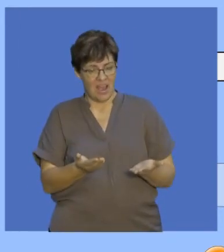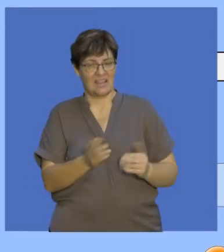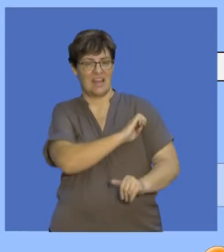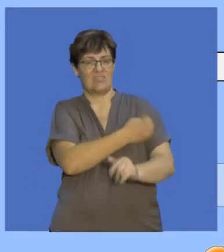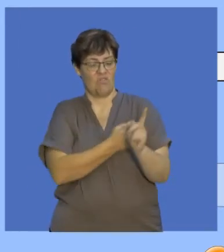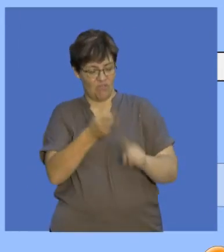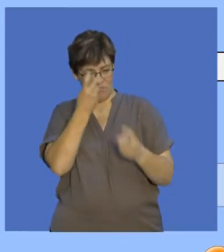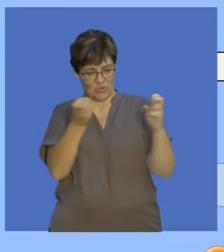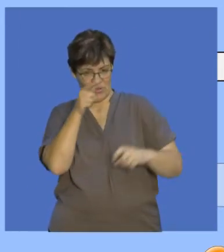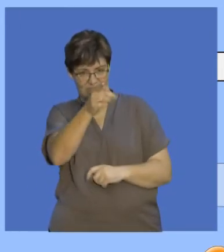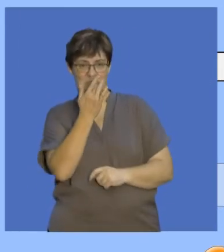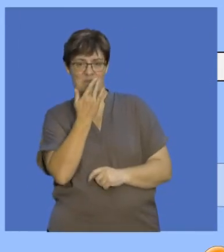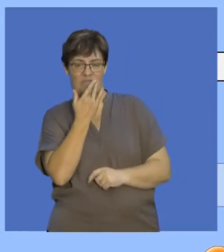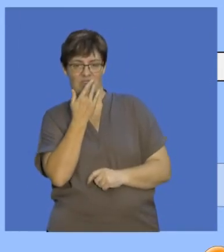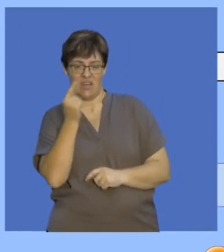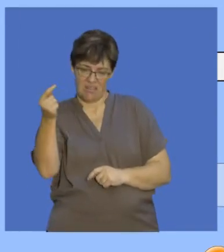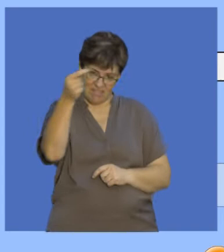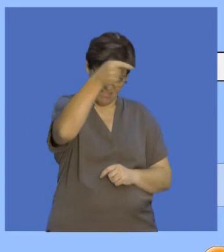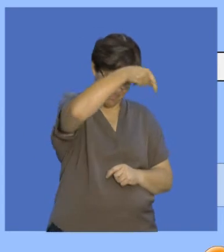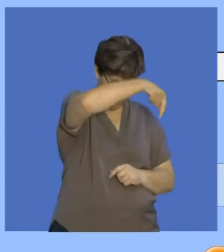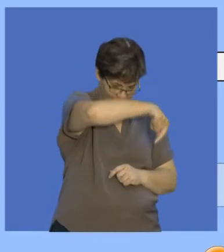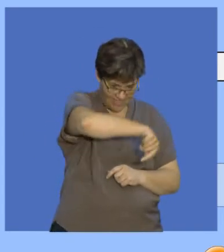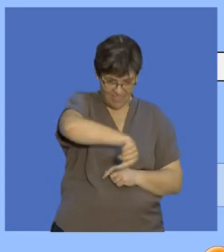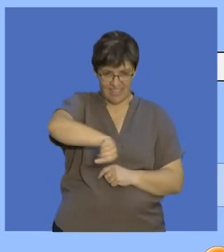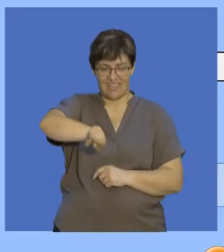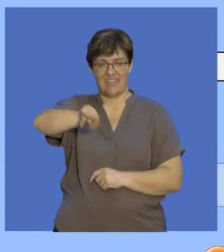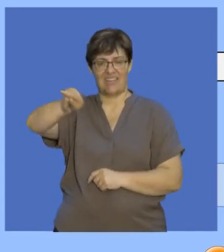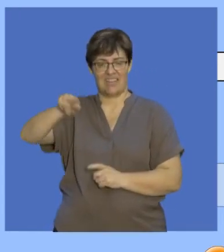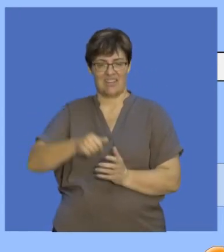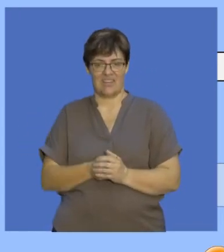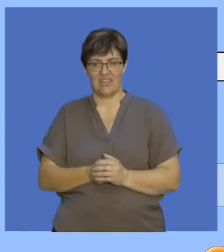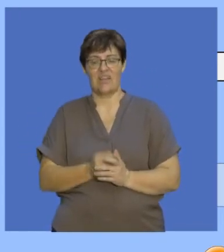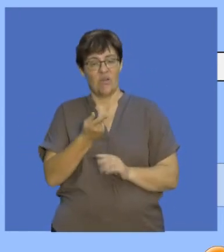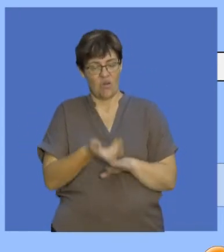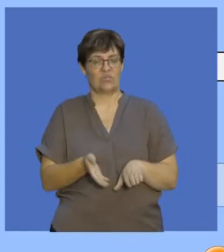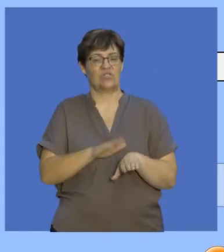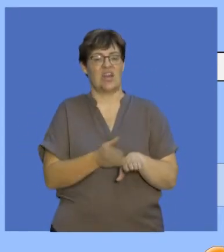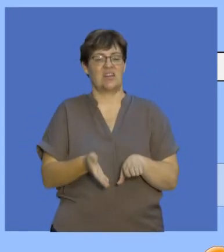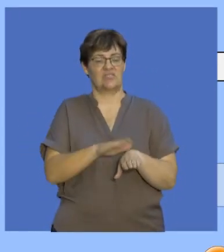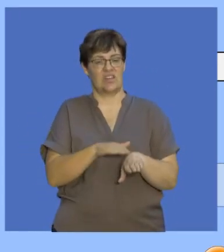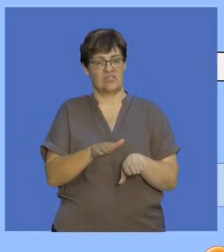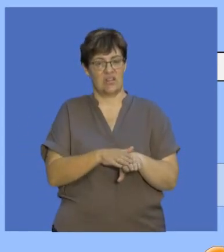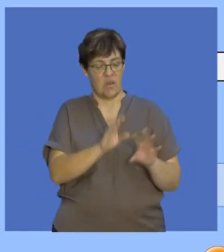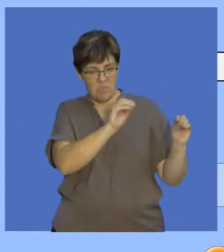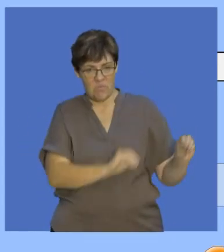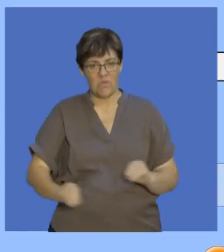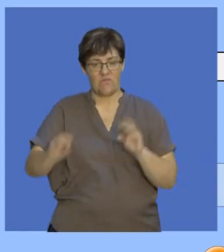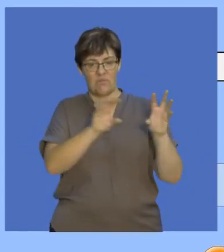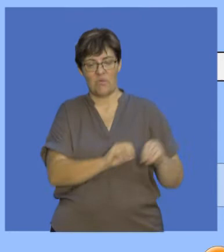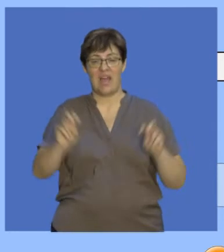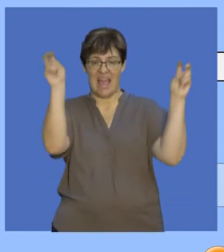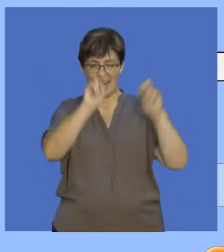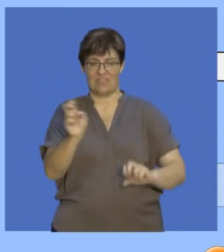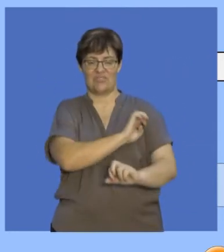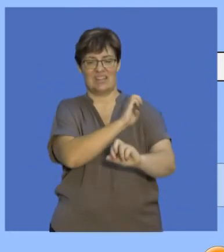energy from the source, which is the battery, throughout the conducting material. Those charges, as they start to move, there is